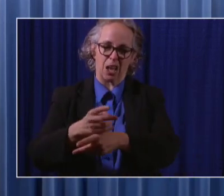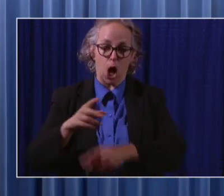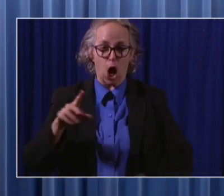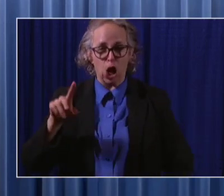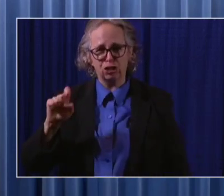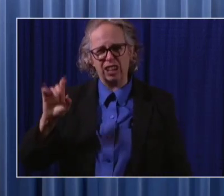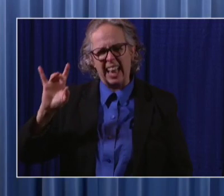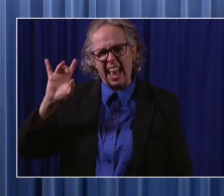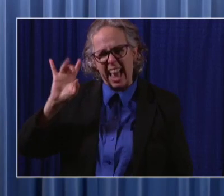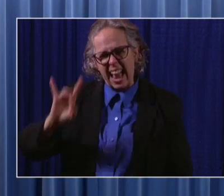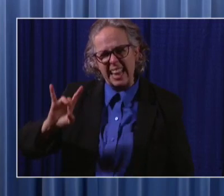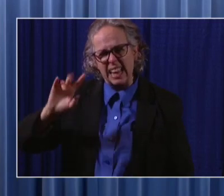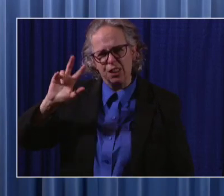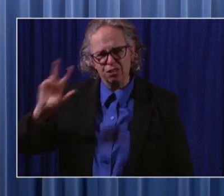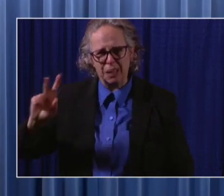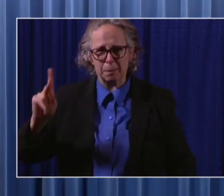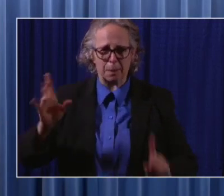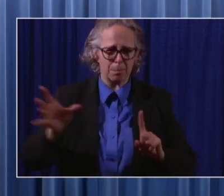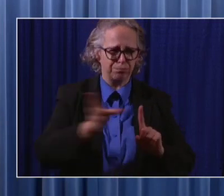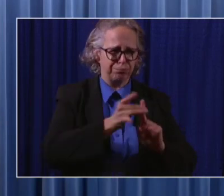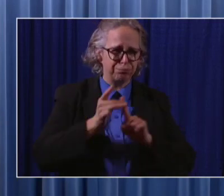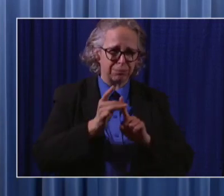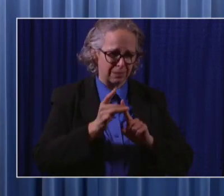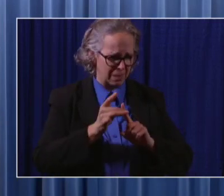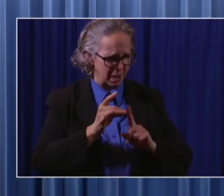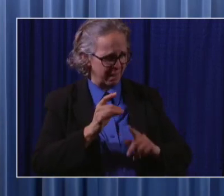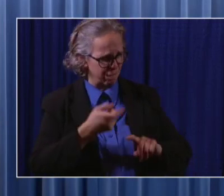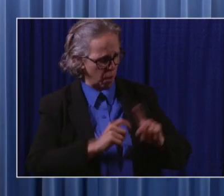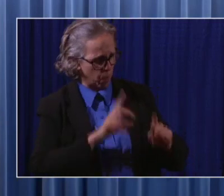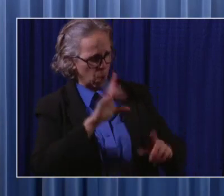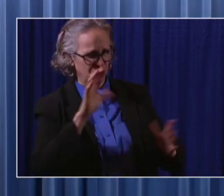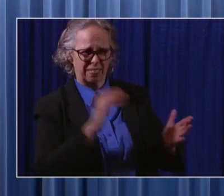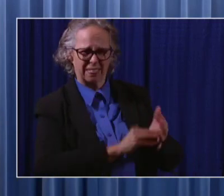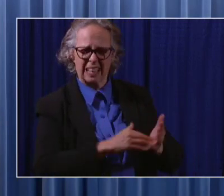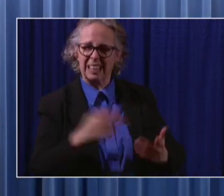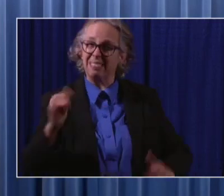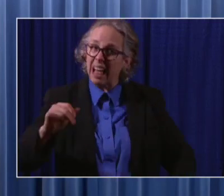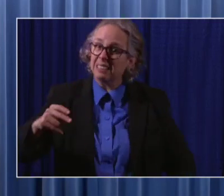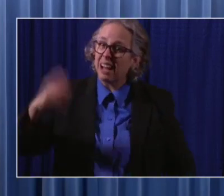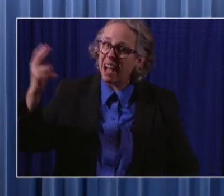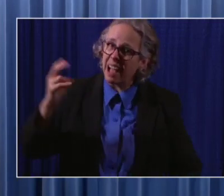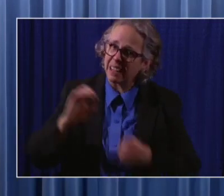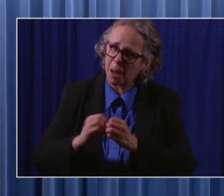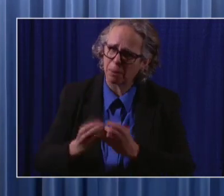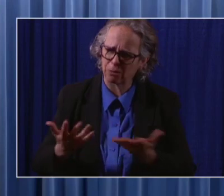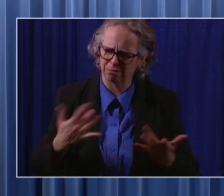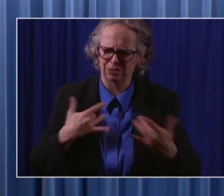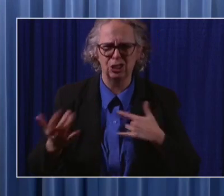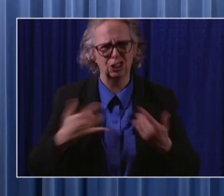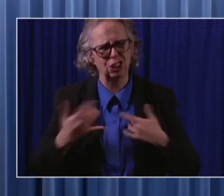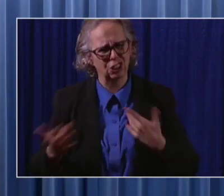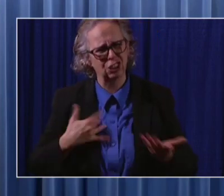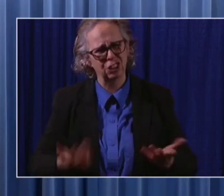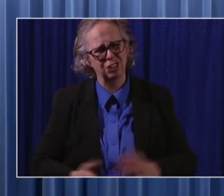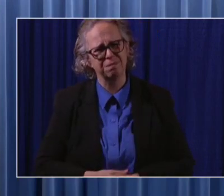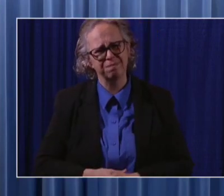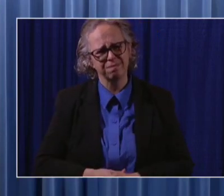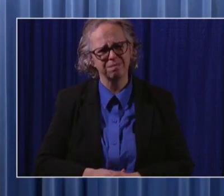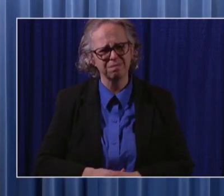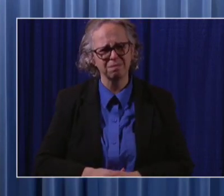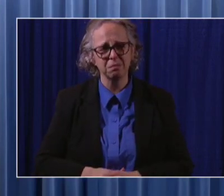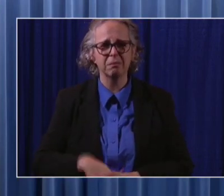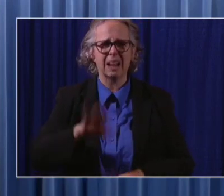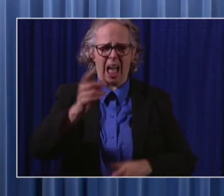per 100,000, so that's a high number. Now, let's look at 5 counties stayed red this week because they met 4